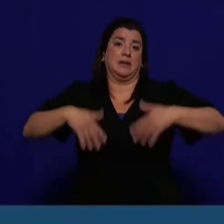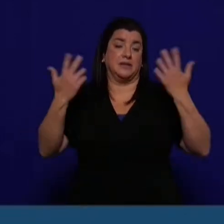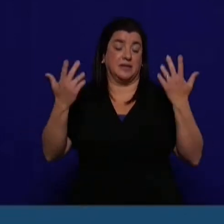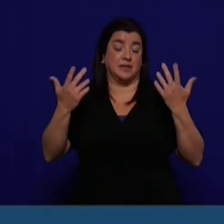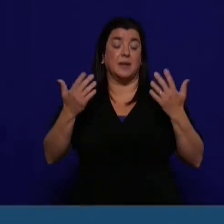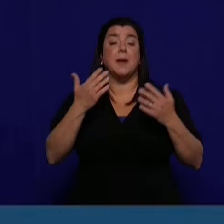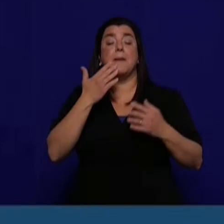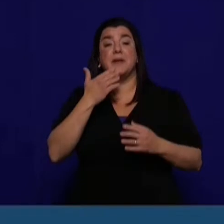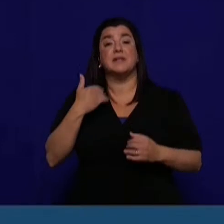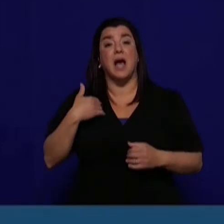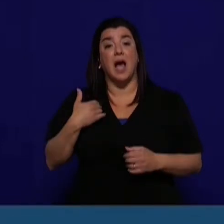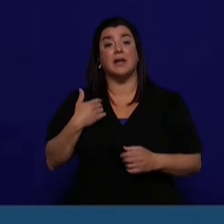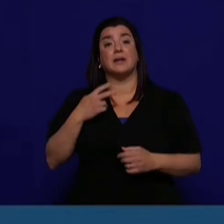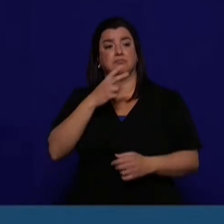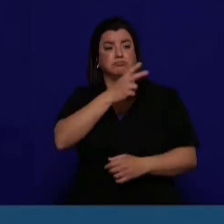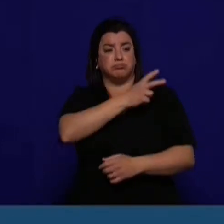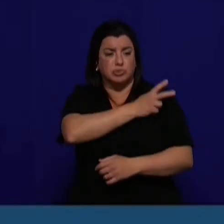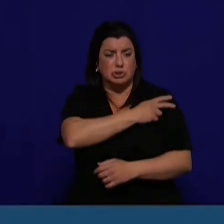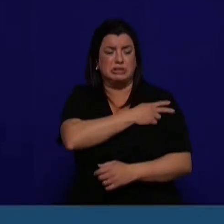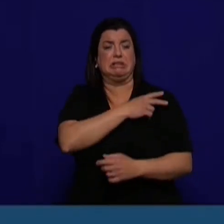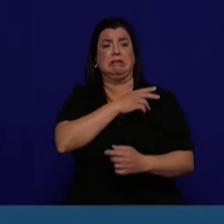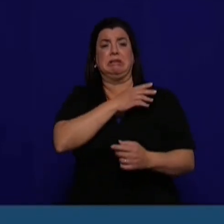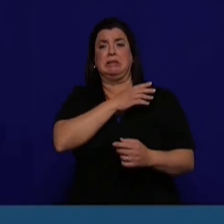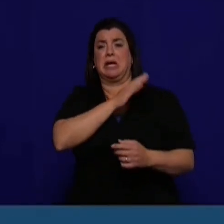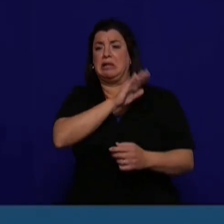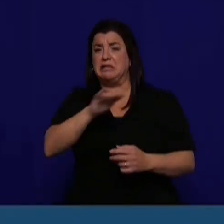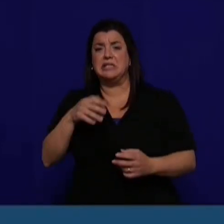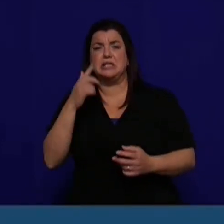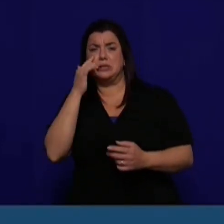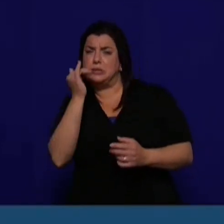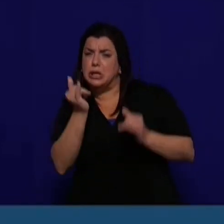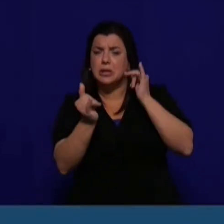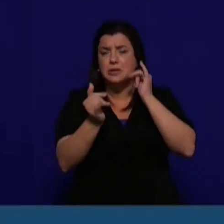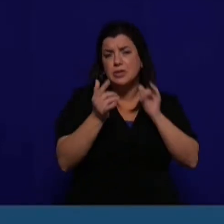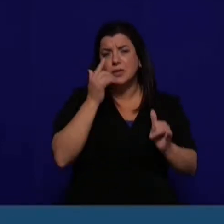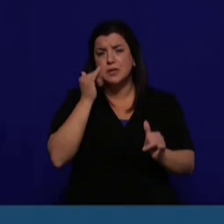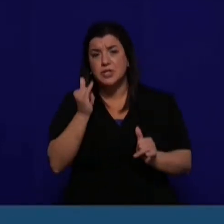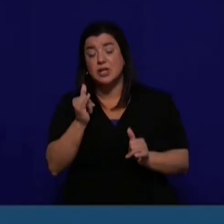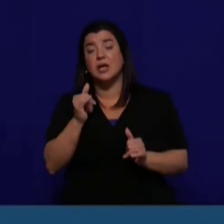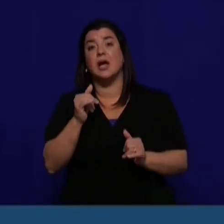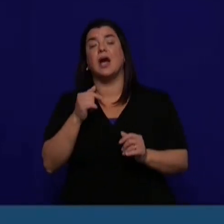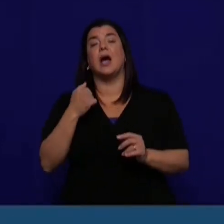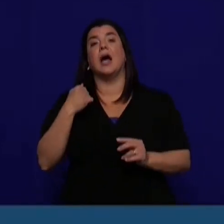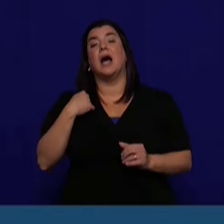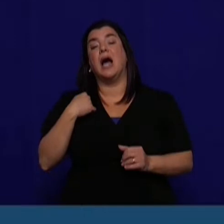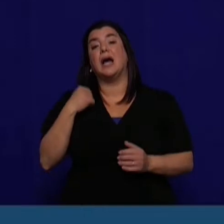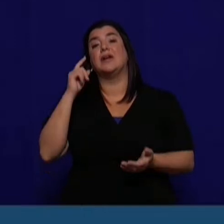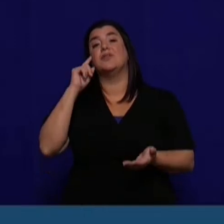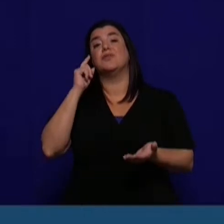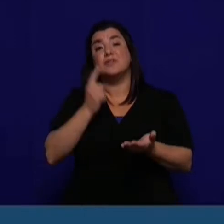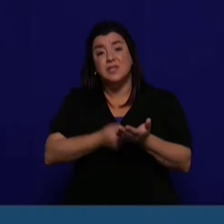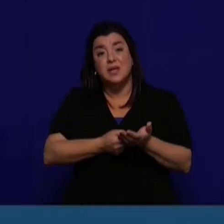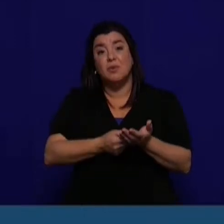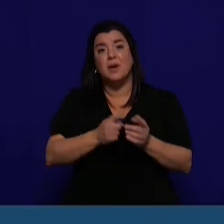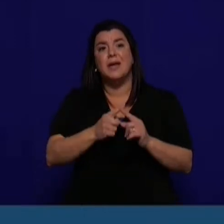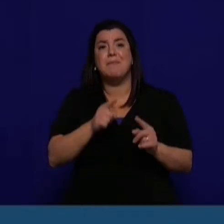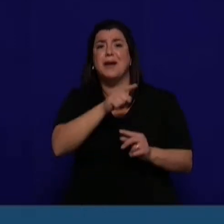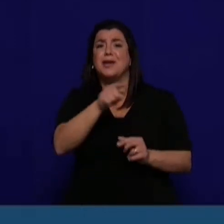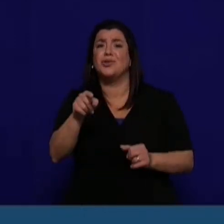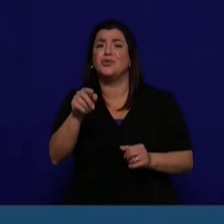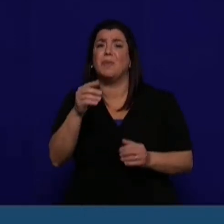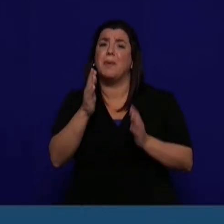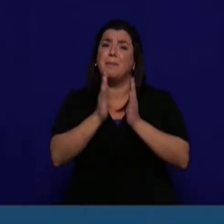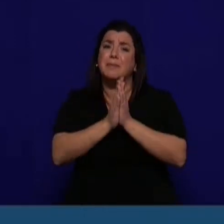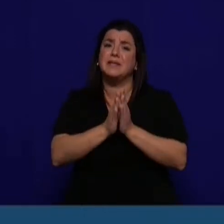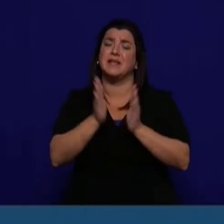li jkollna naqbduhom. Għaliex jekk ikollna każijiet hemm barra li ma naqbduhomx dawn ikunu sors ta' infezzjoni li terġa' tibqa'